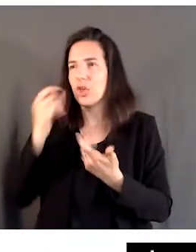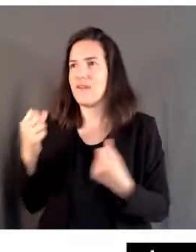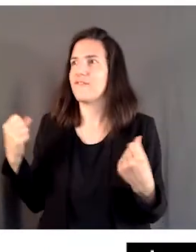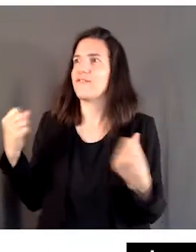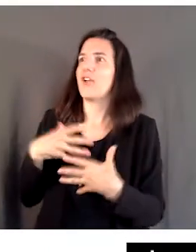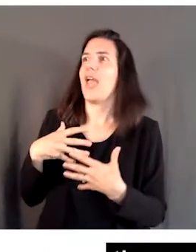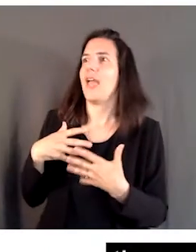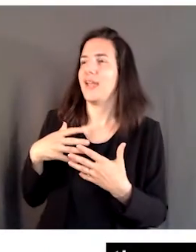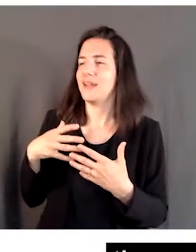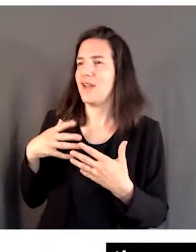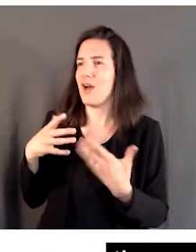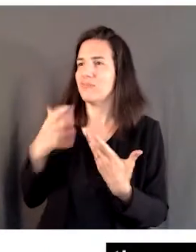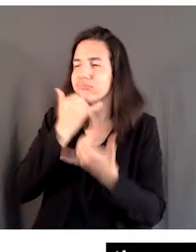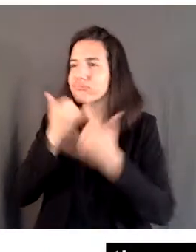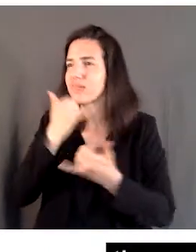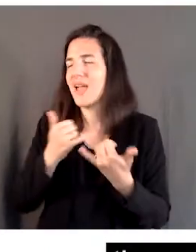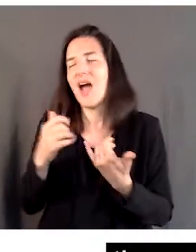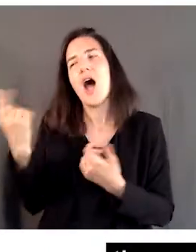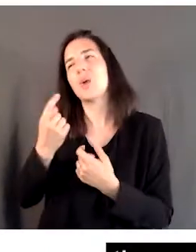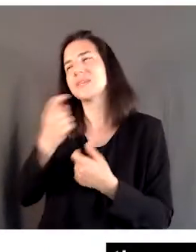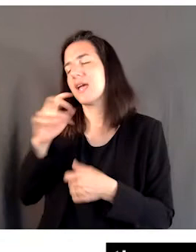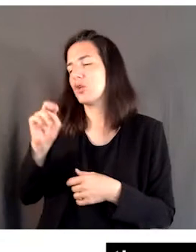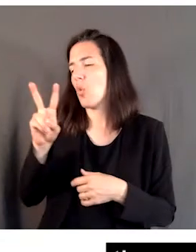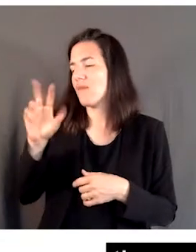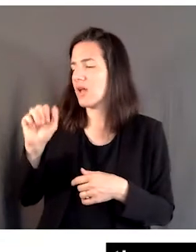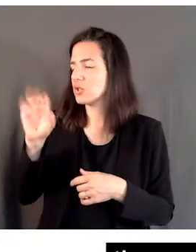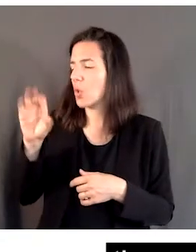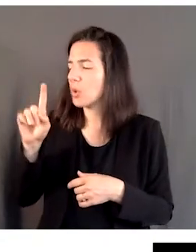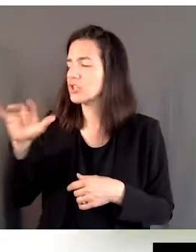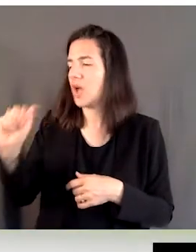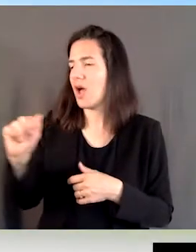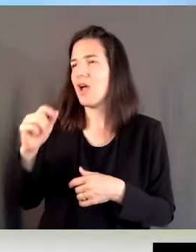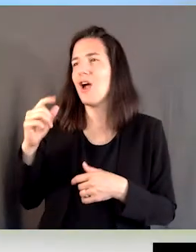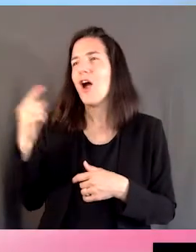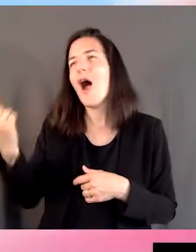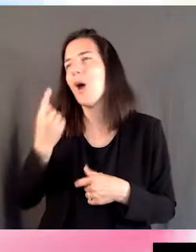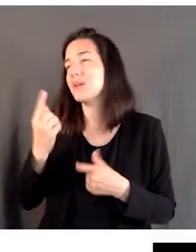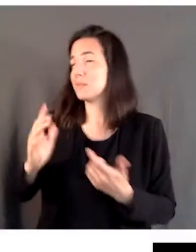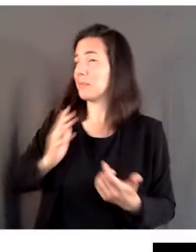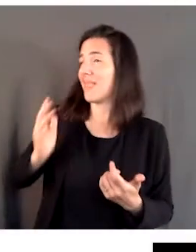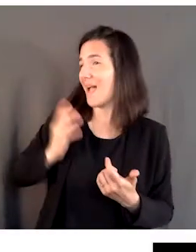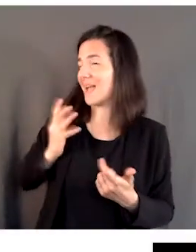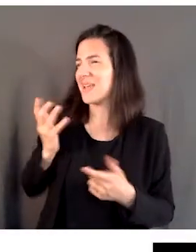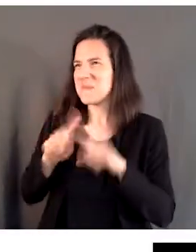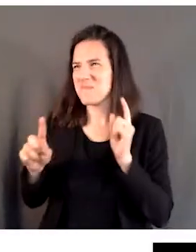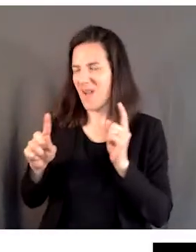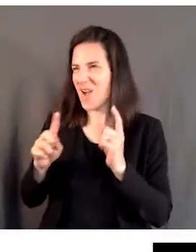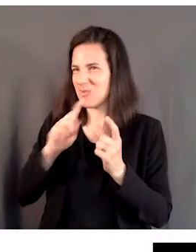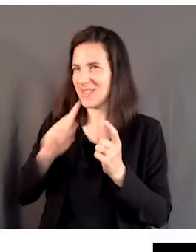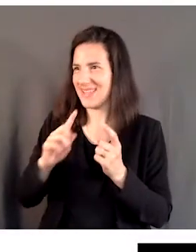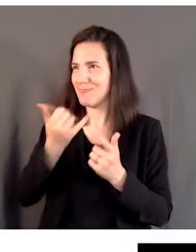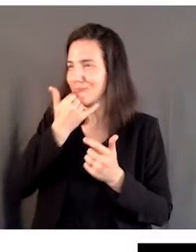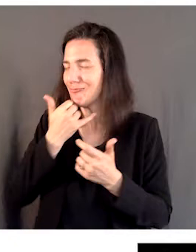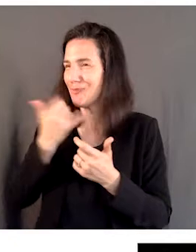Scotians are very polite, but in the wrong way. I think we're so busy not wanting to offend anybody, we offend everybody. So, you know what I mean? We